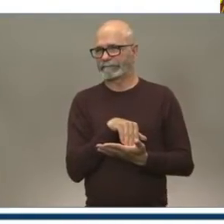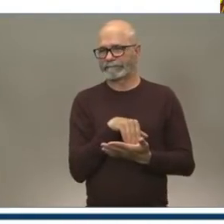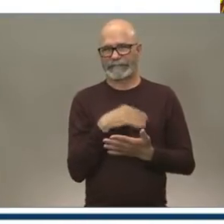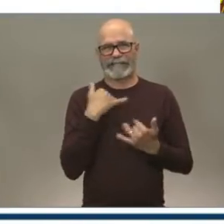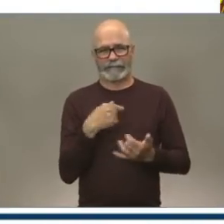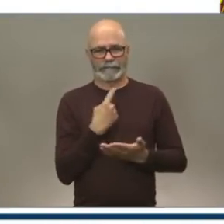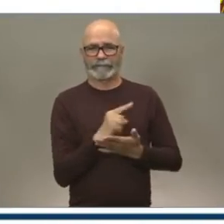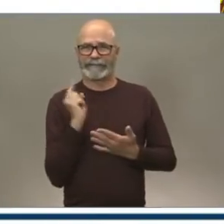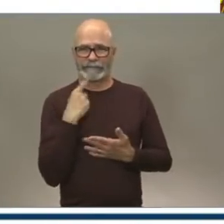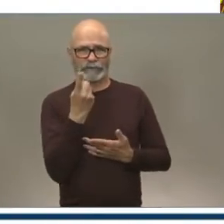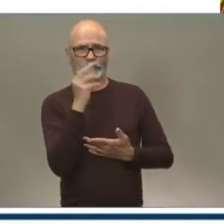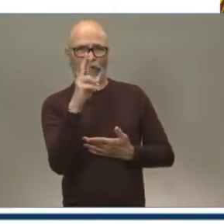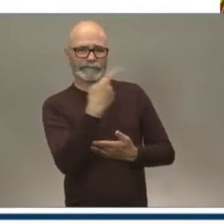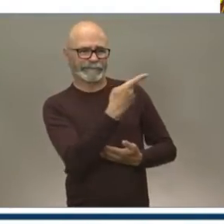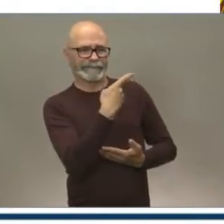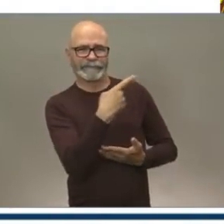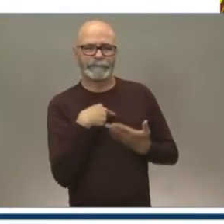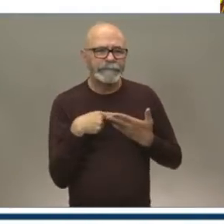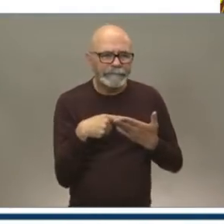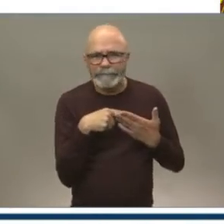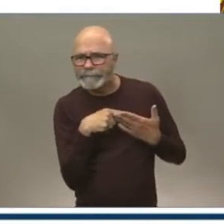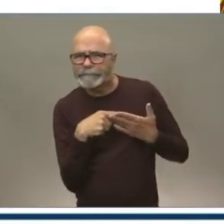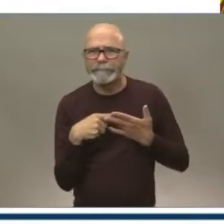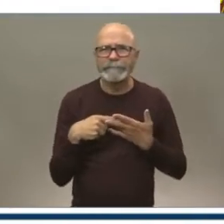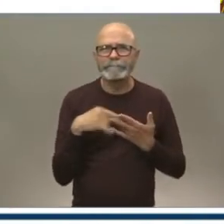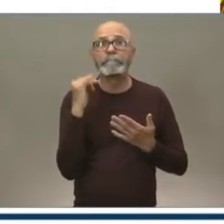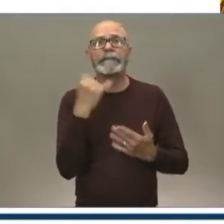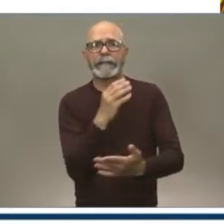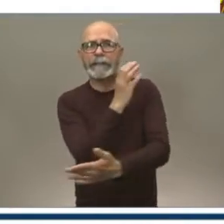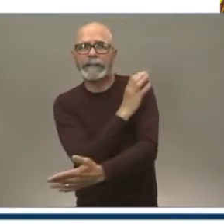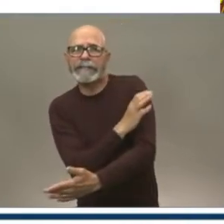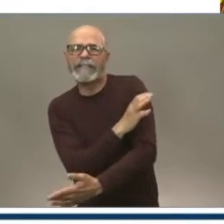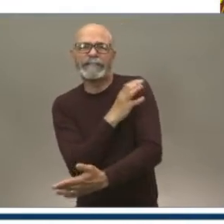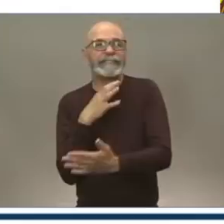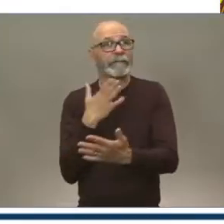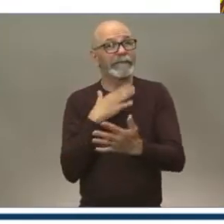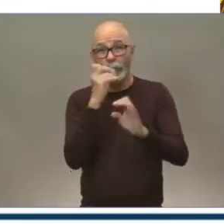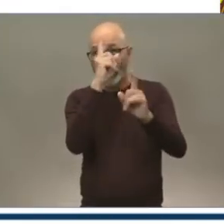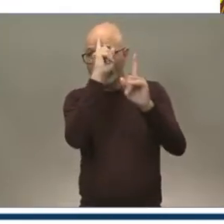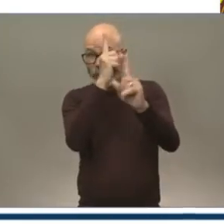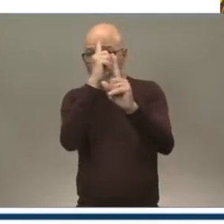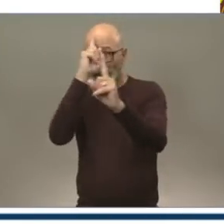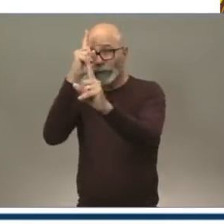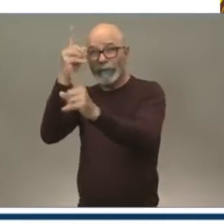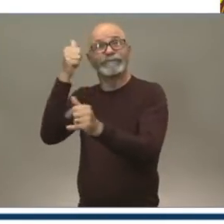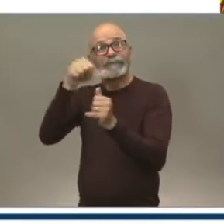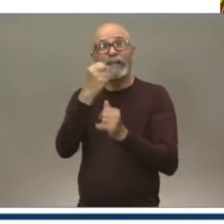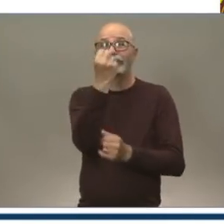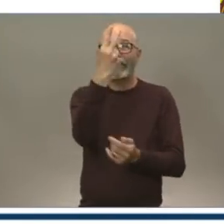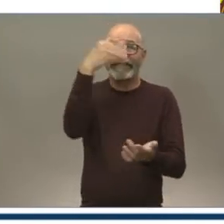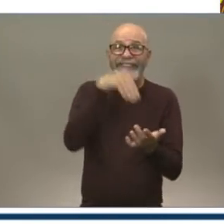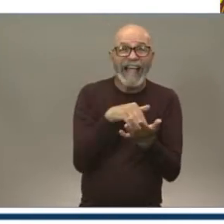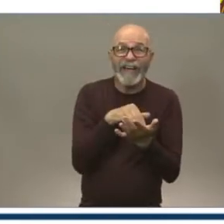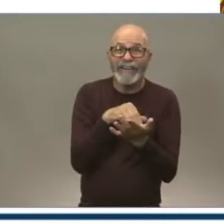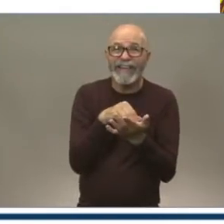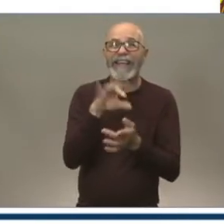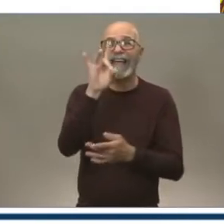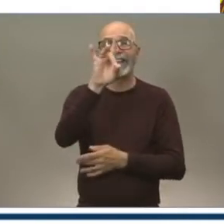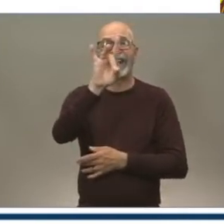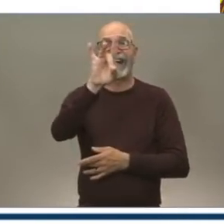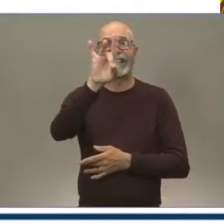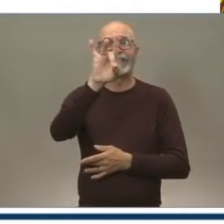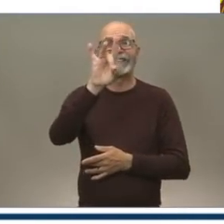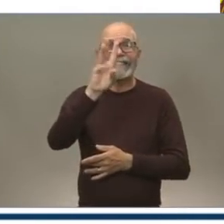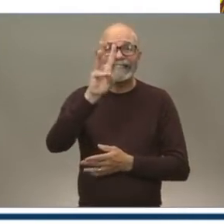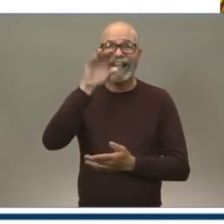maximum capacity the clinics were working towards was 12,000 and 86,000 per week. We're well on our way and actually doing